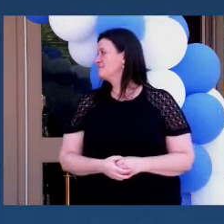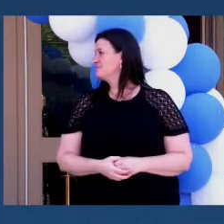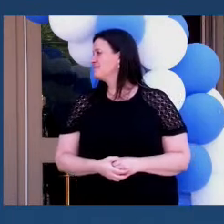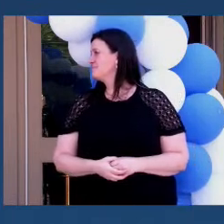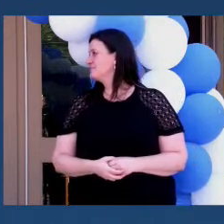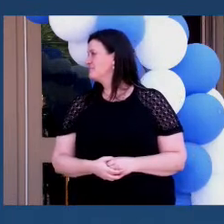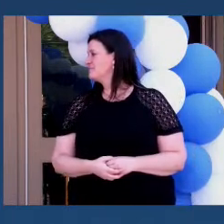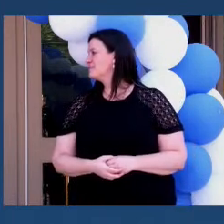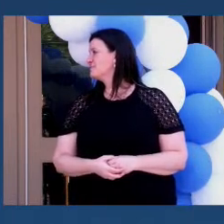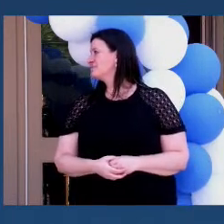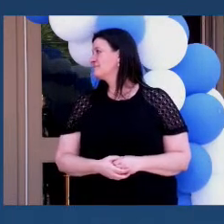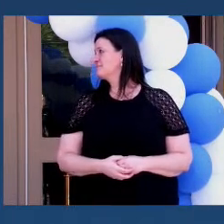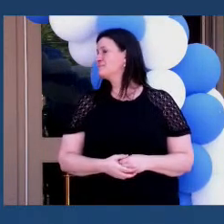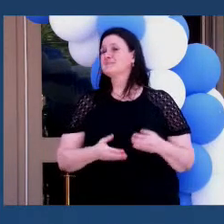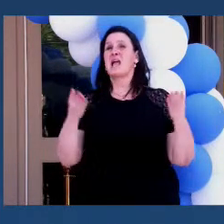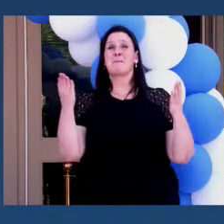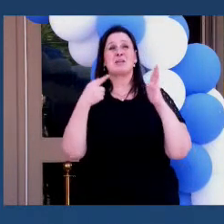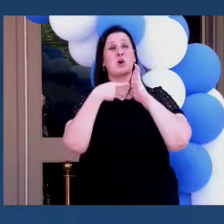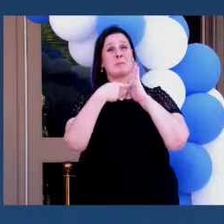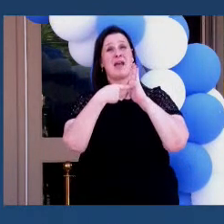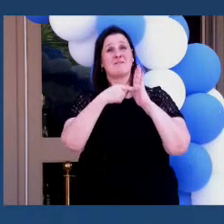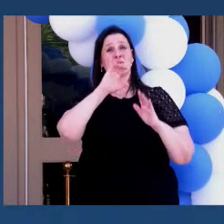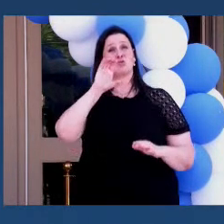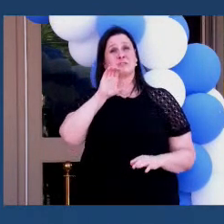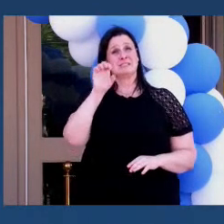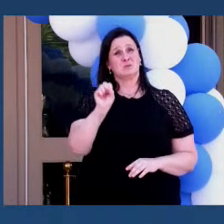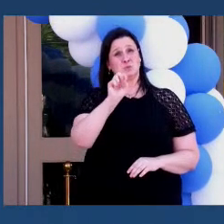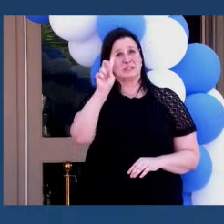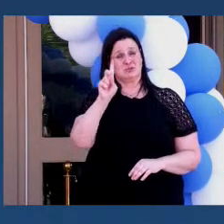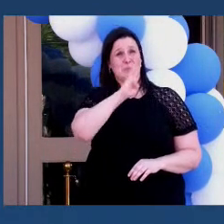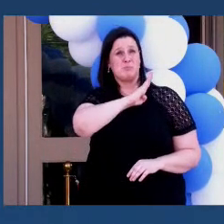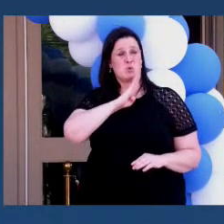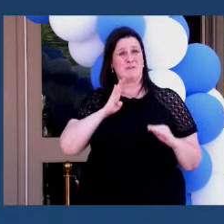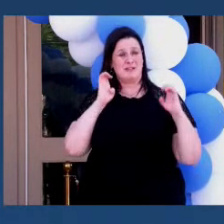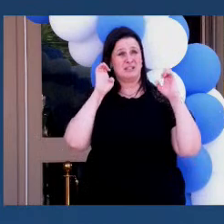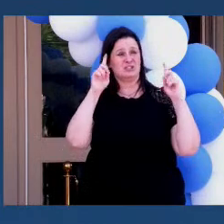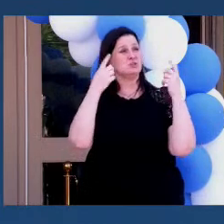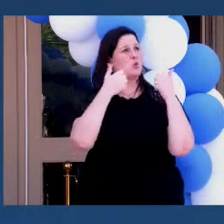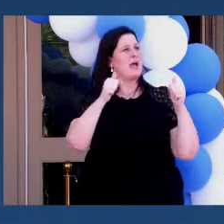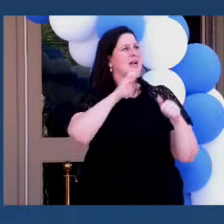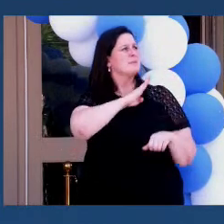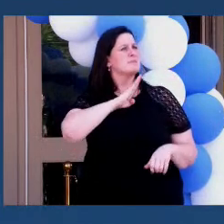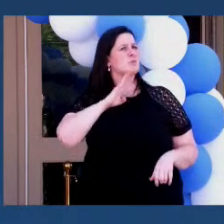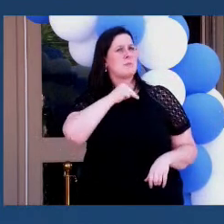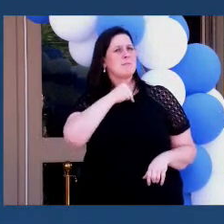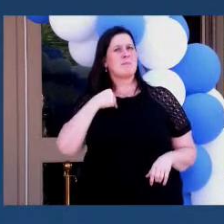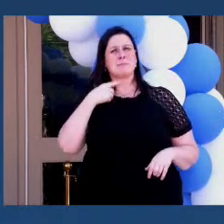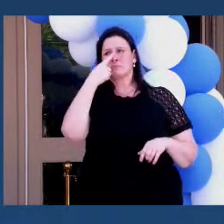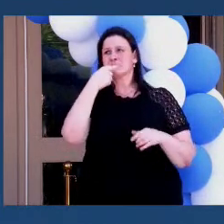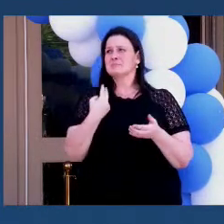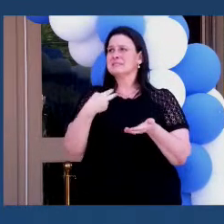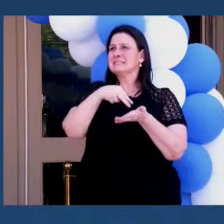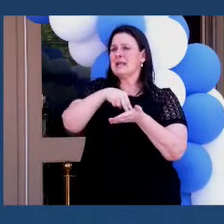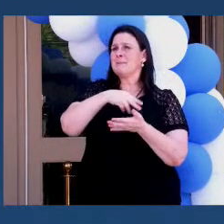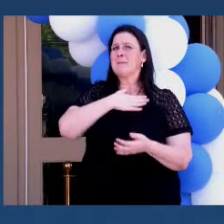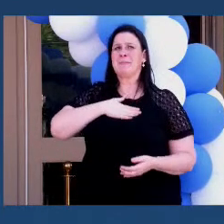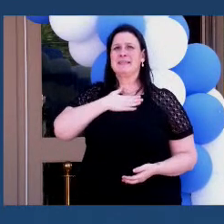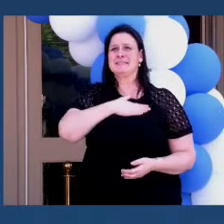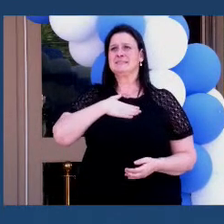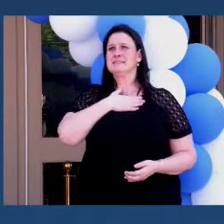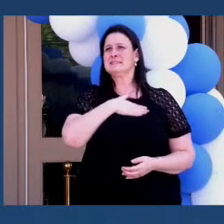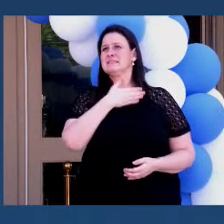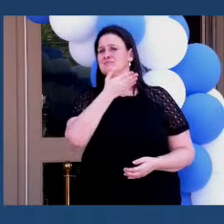I'm here on behalf of the Christina School District Board, so any board members, could you please stand up, please? Any of our board members